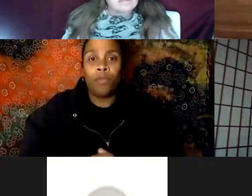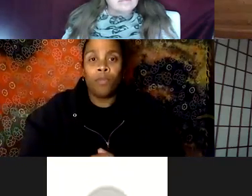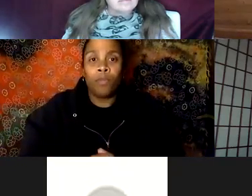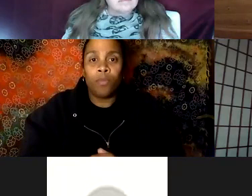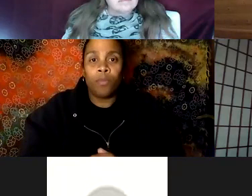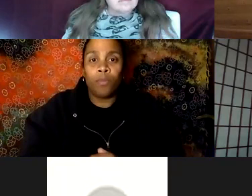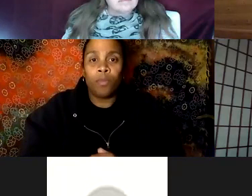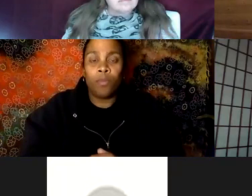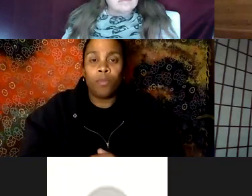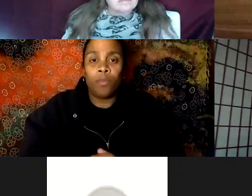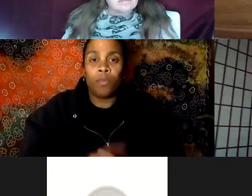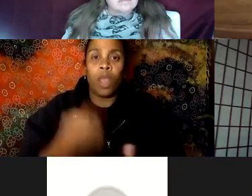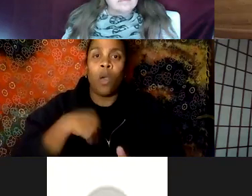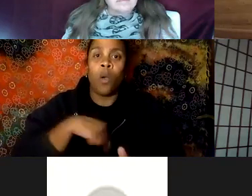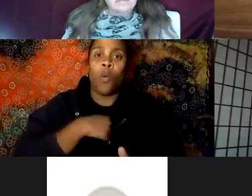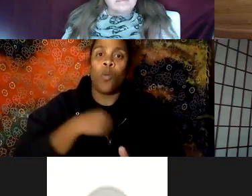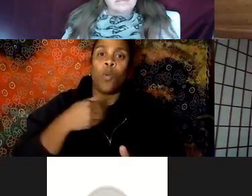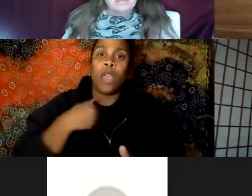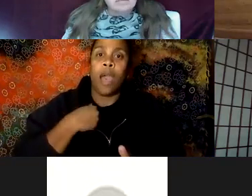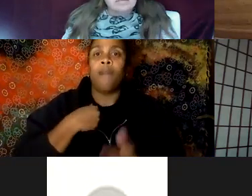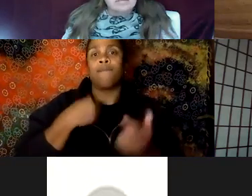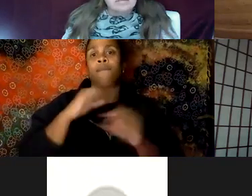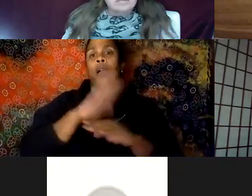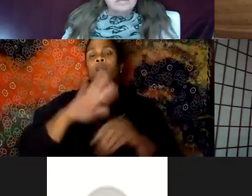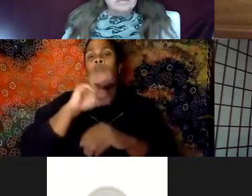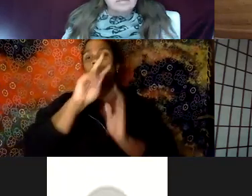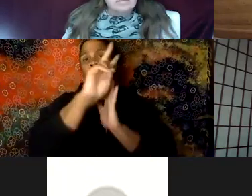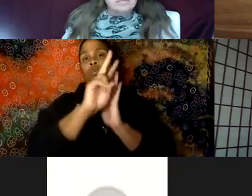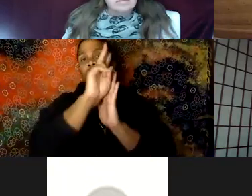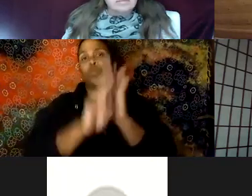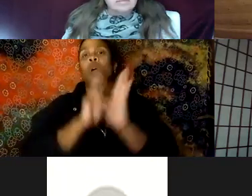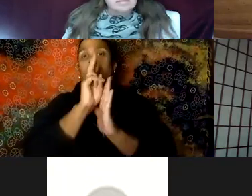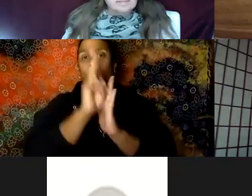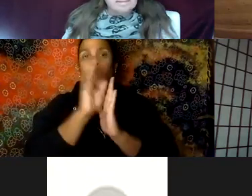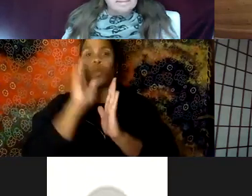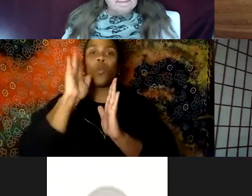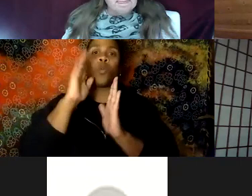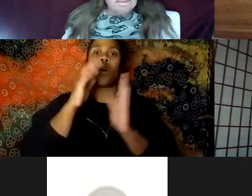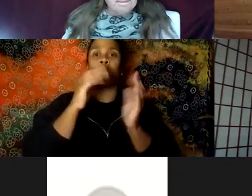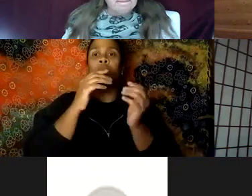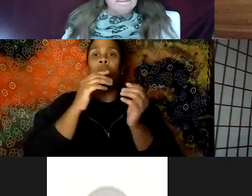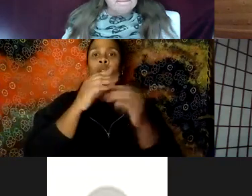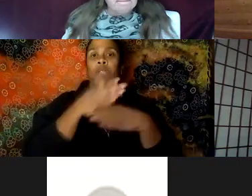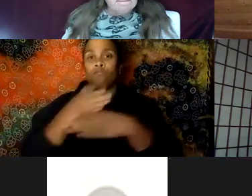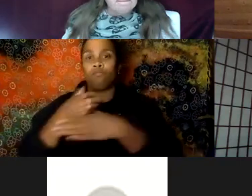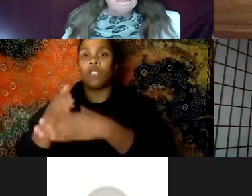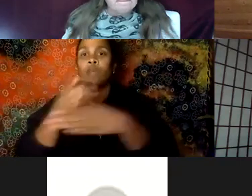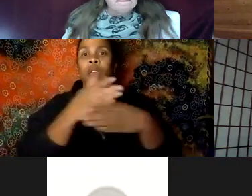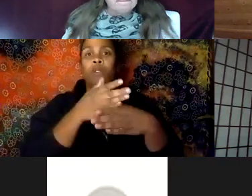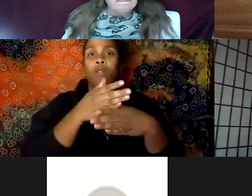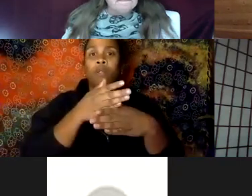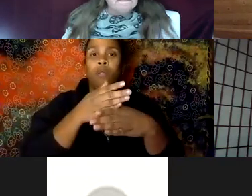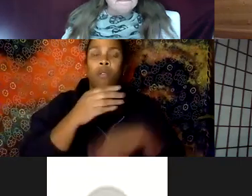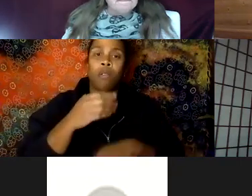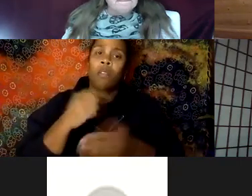And we have just about 2 hours. So we'll split up the time with all the questions that we have. And I know often people don't know they want to